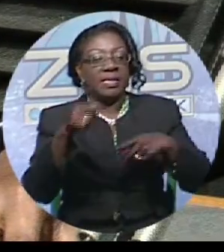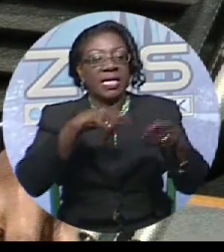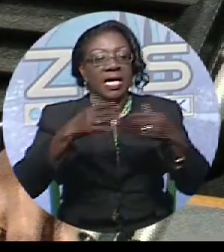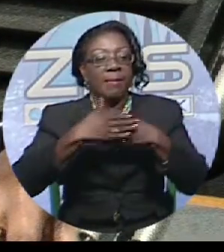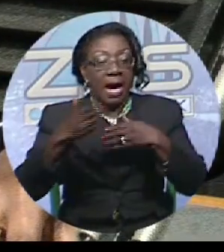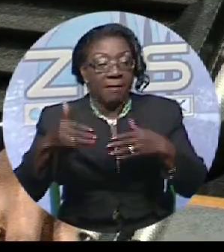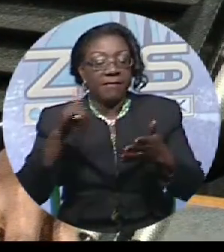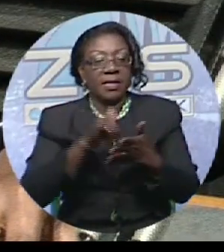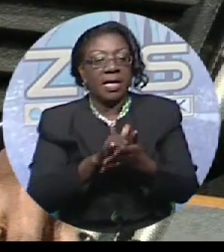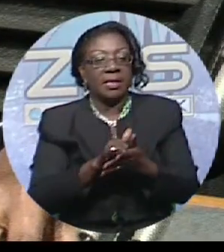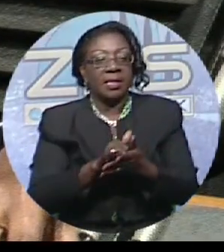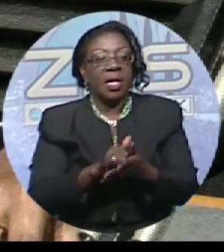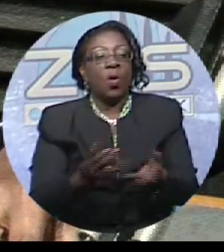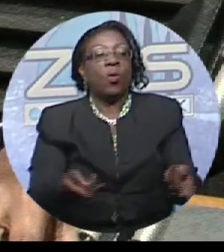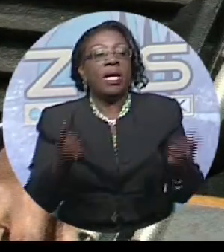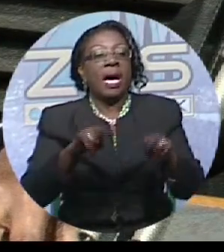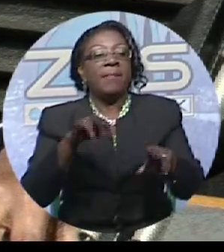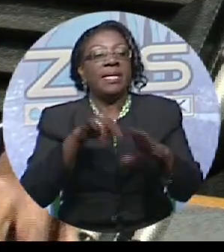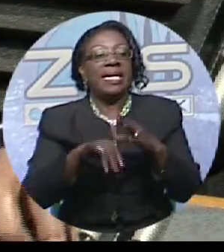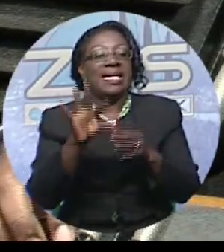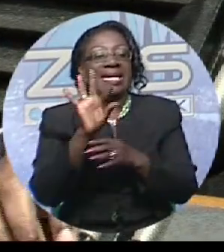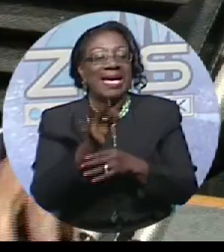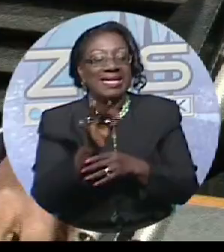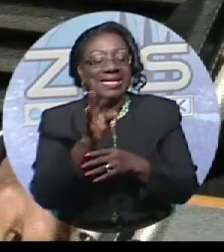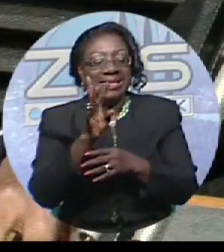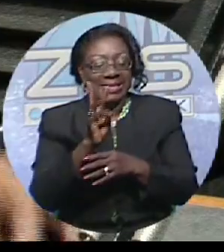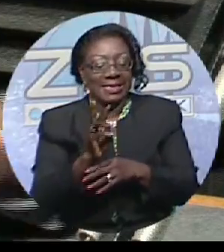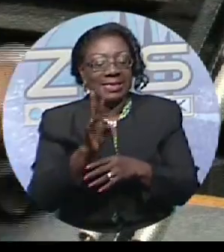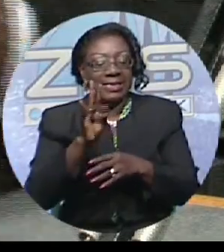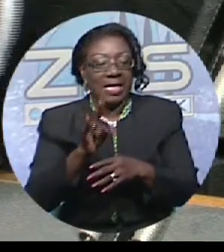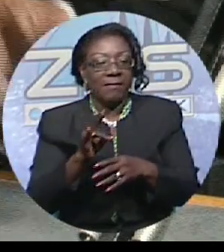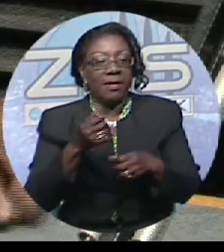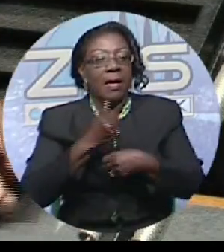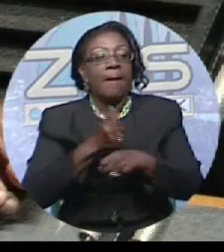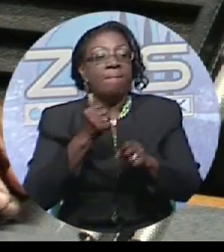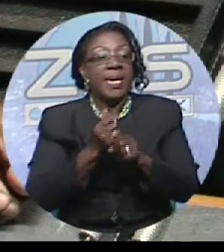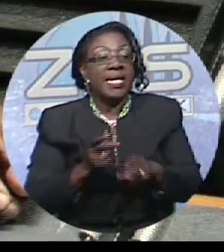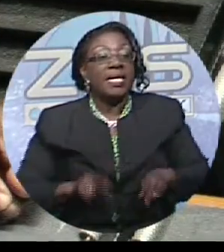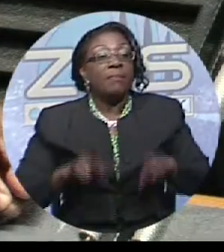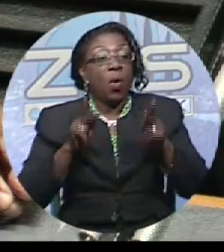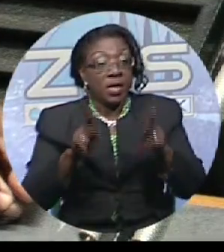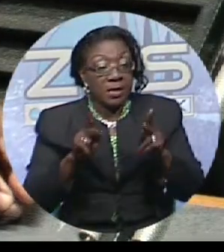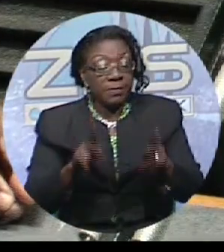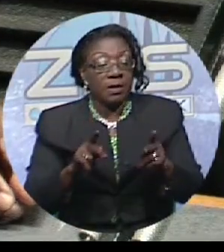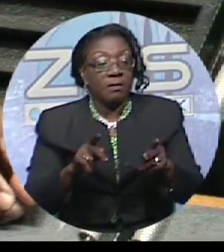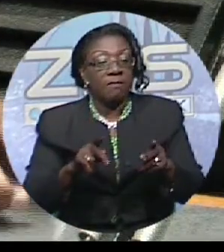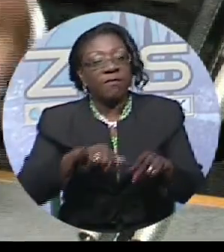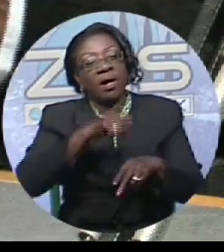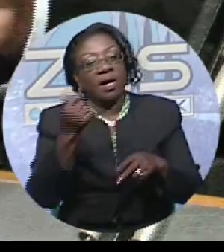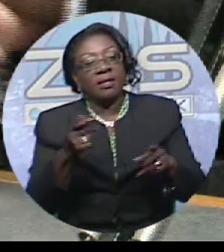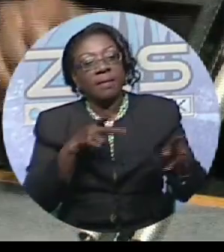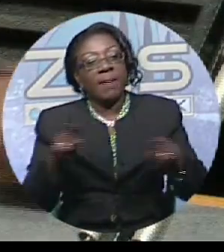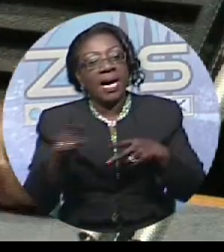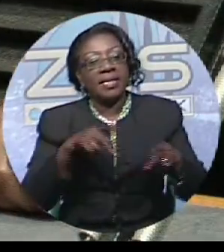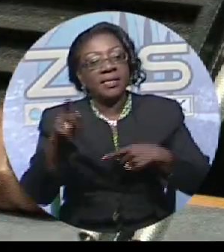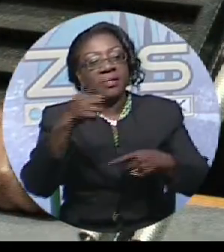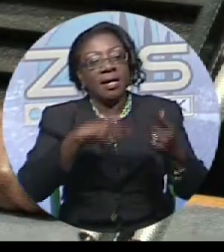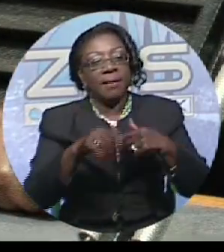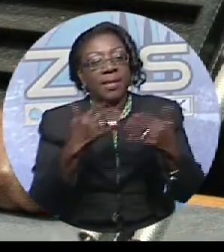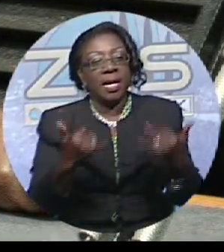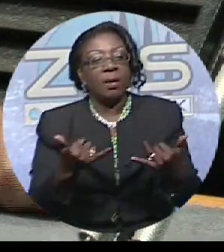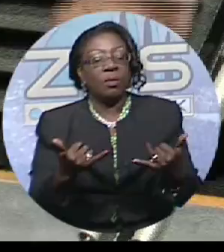In fact, what happened in 1967 made it possible for everybody to have those divisions afterwards and to be their own